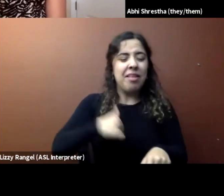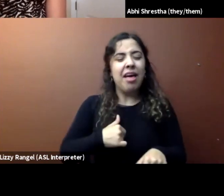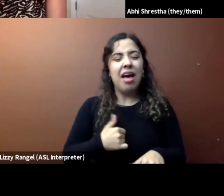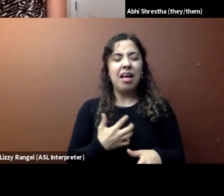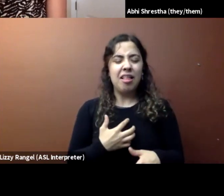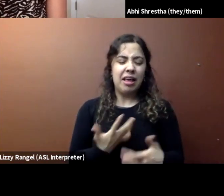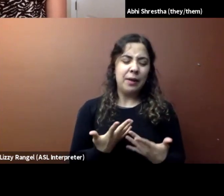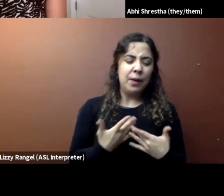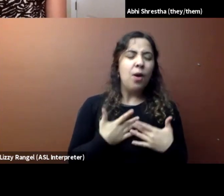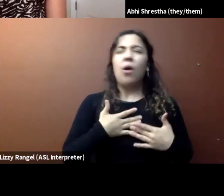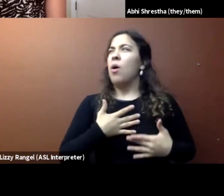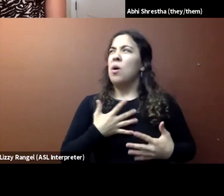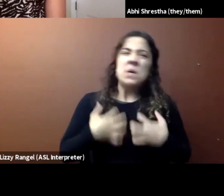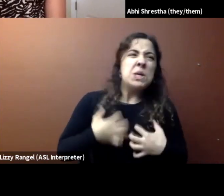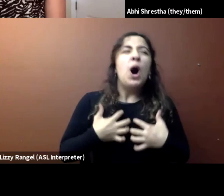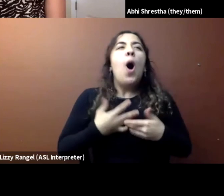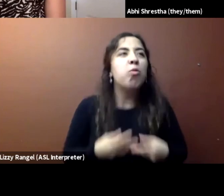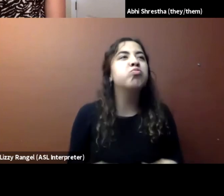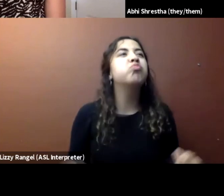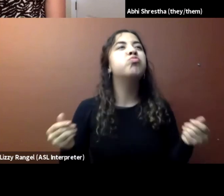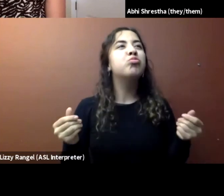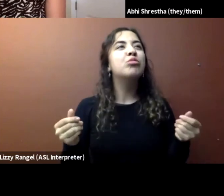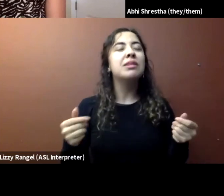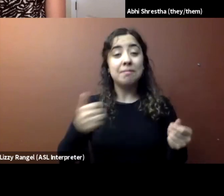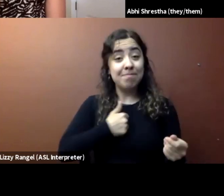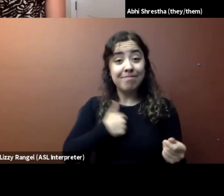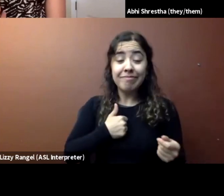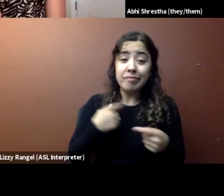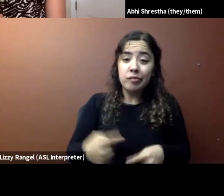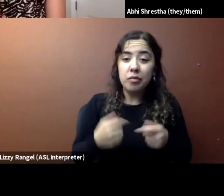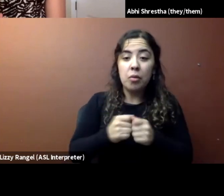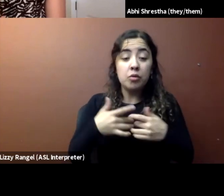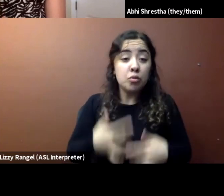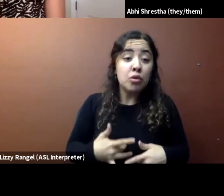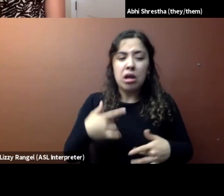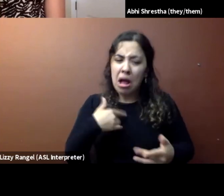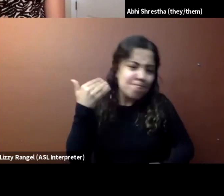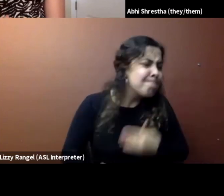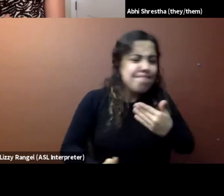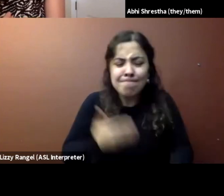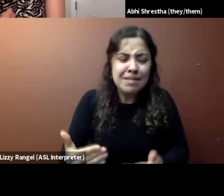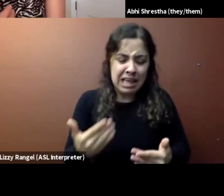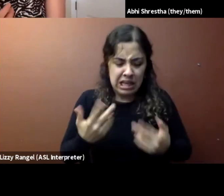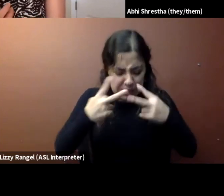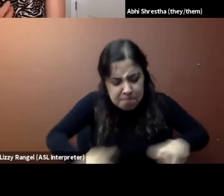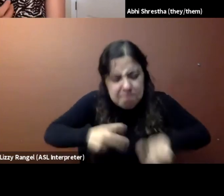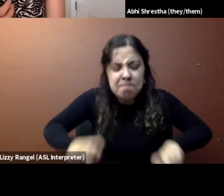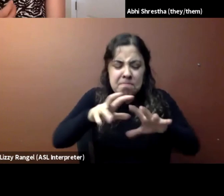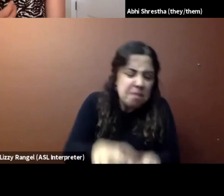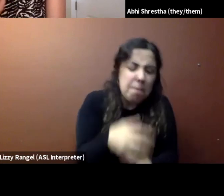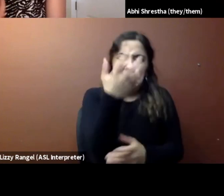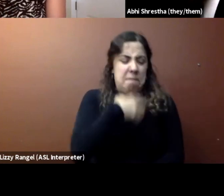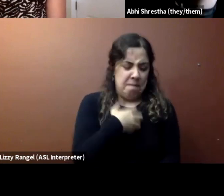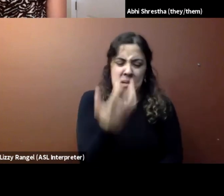like I have to make sense of it somehow, and poetry for me is the